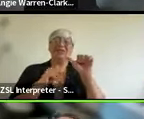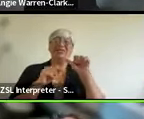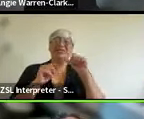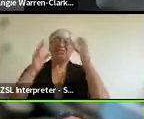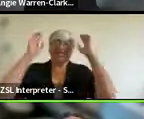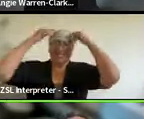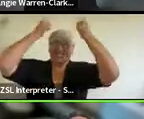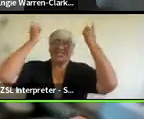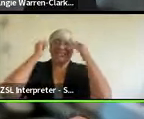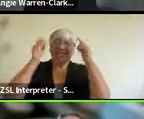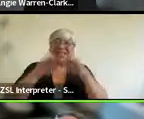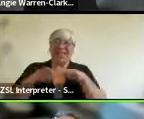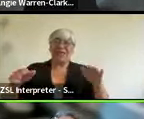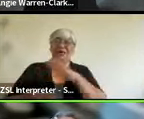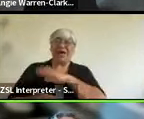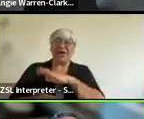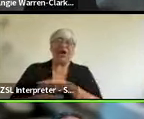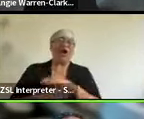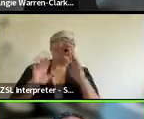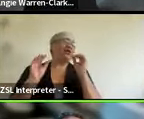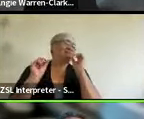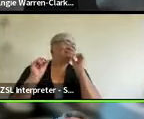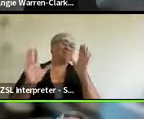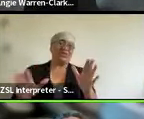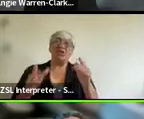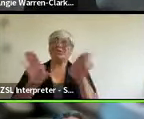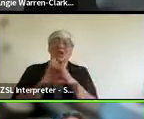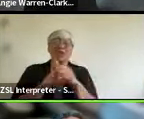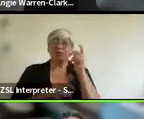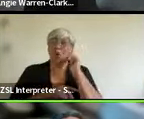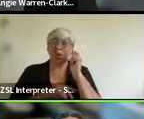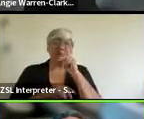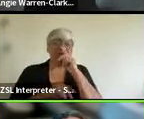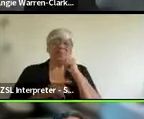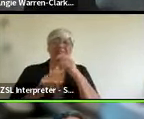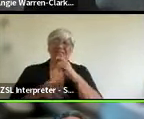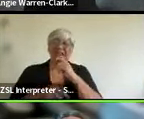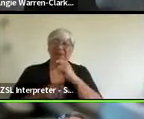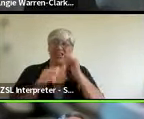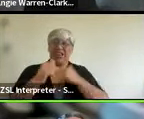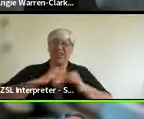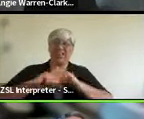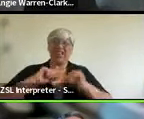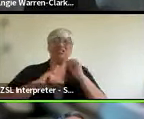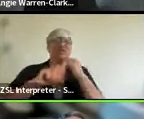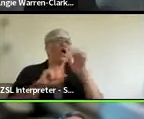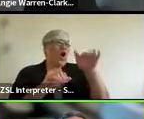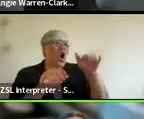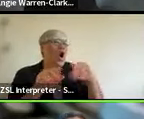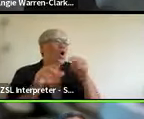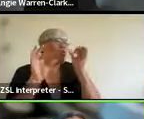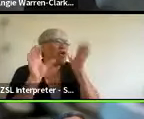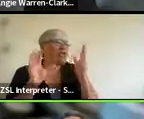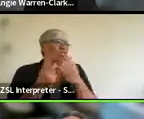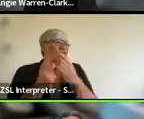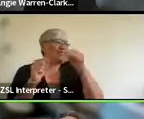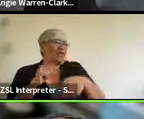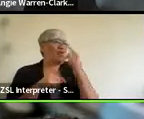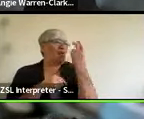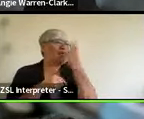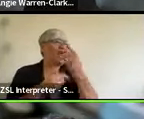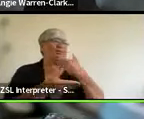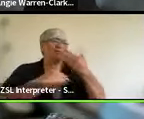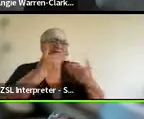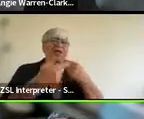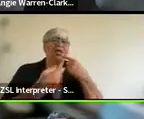but boy, larger than life. Even the toilet cleaners can come up to you and tell you what a blind person is going to enjoy at Disneyland. And even the